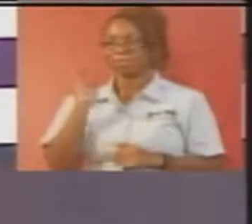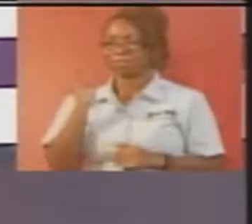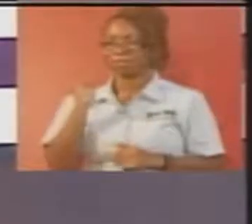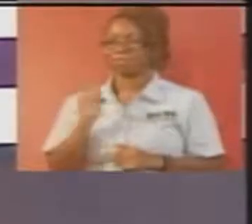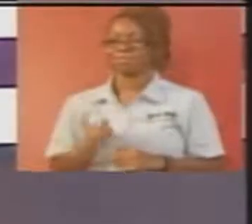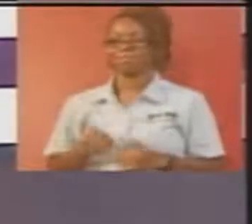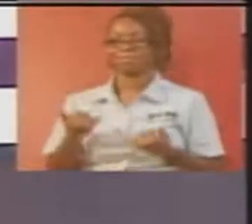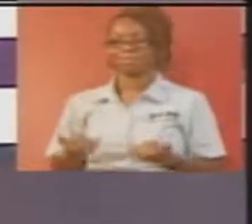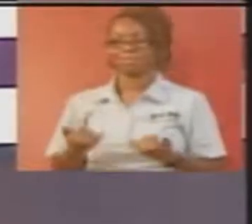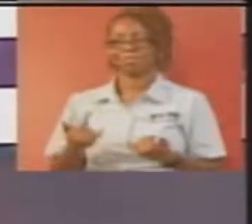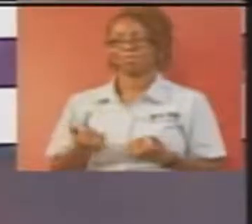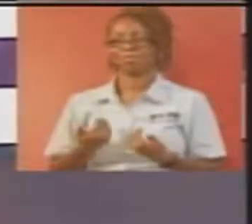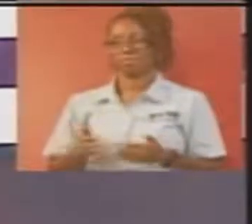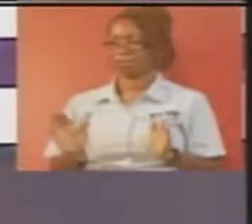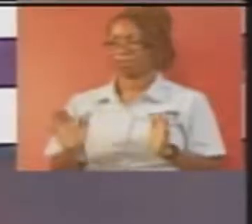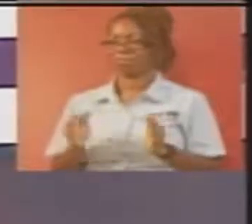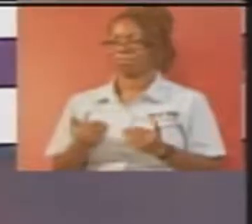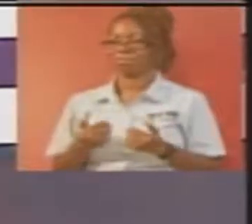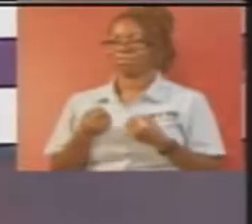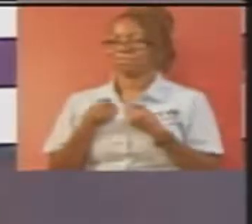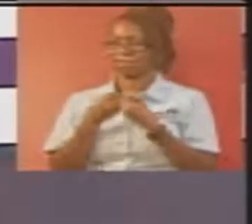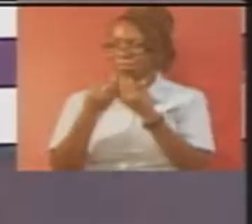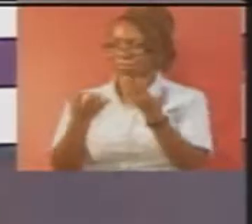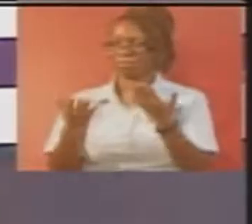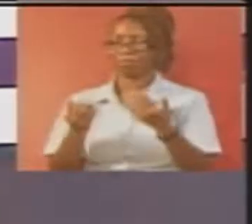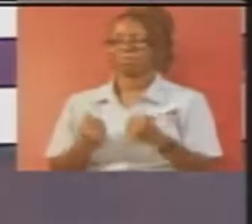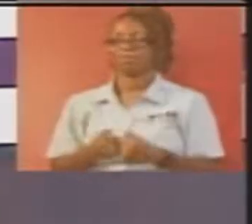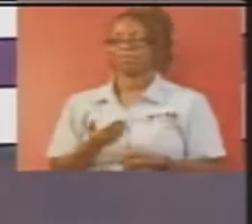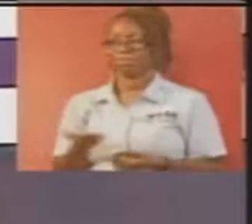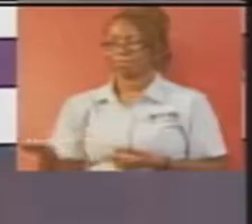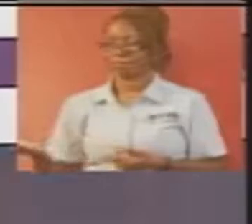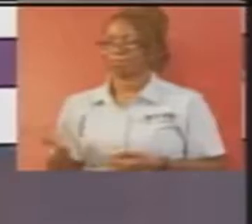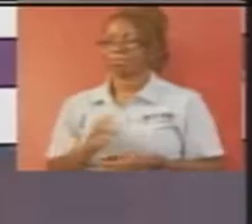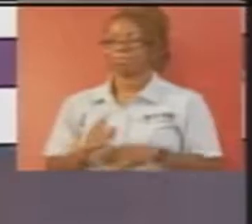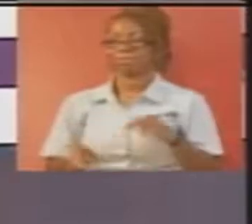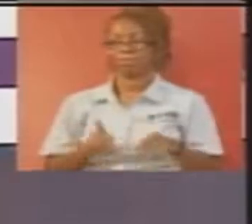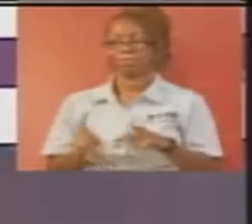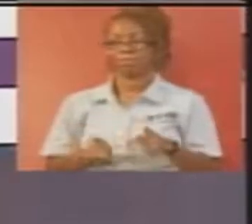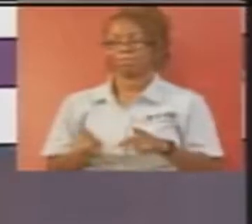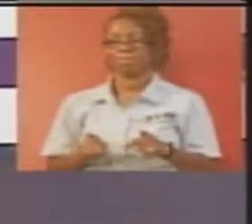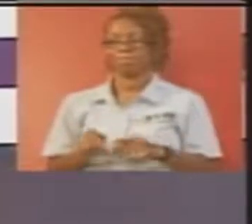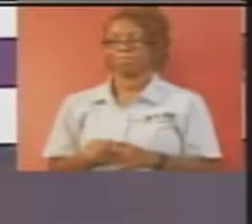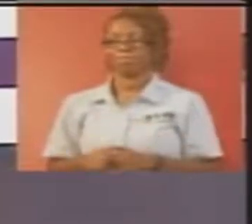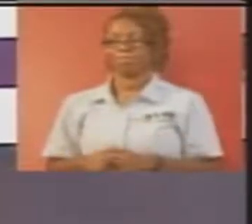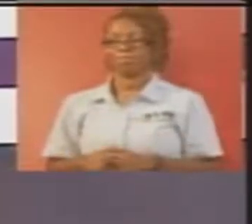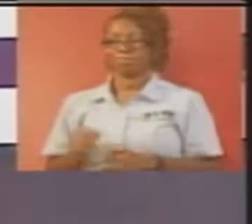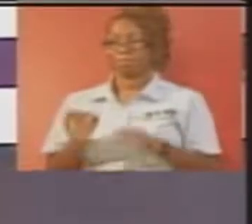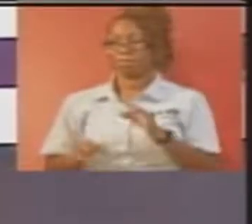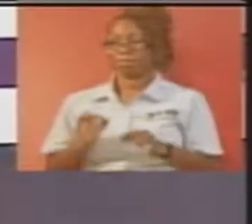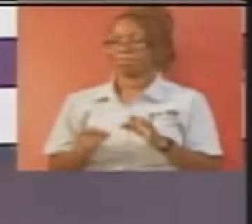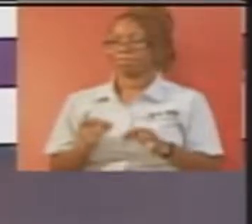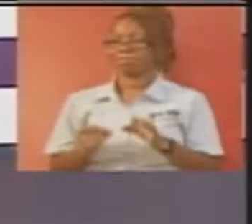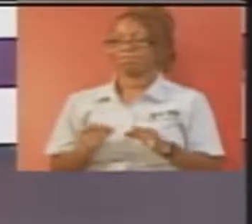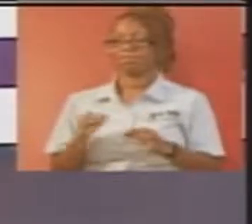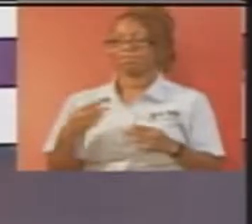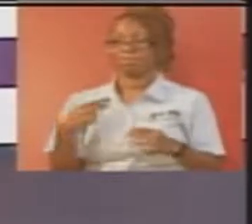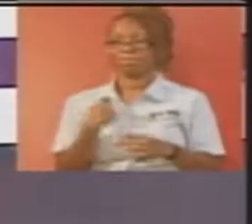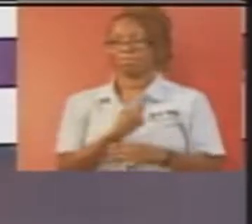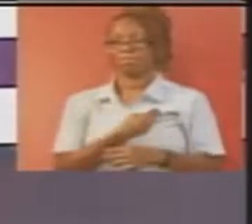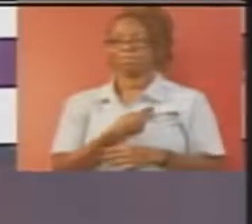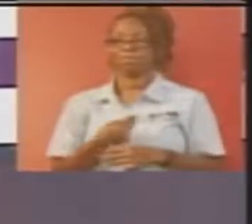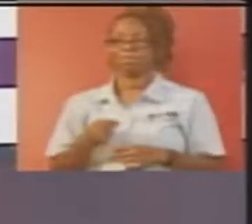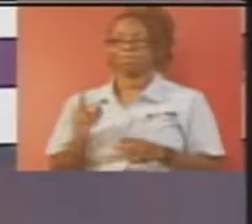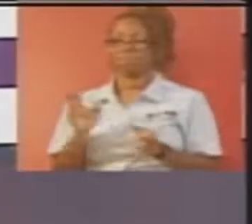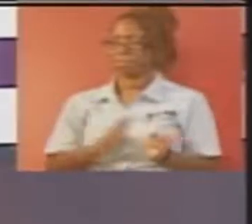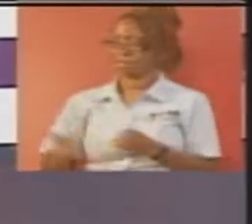population, on where we are with respect to preparation for the COVID-19 vaccines. At a high level, Trinidad and